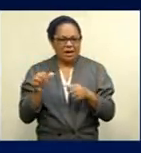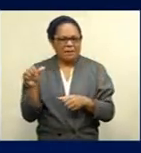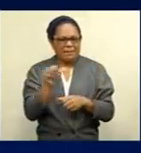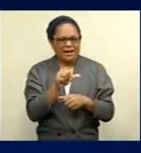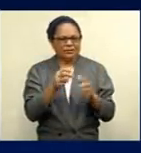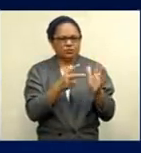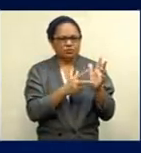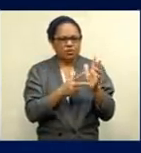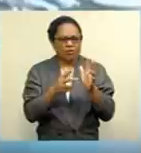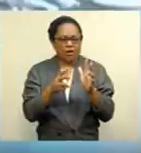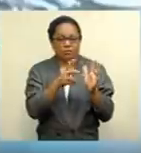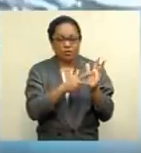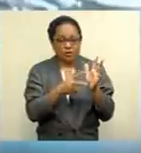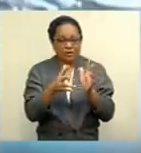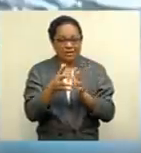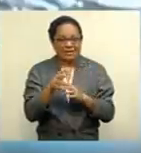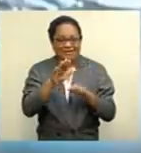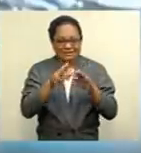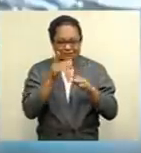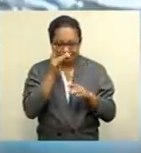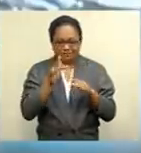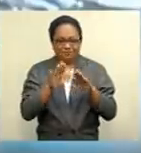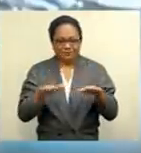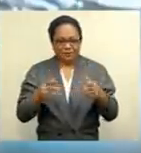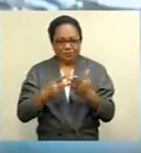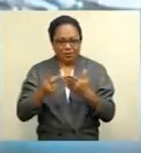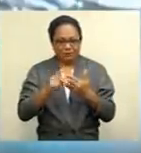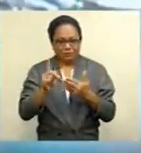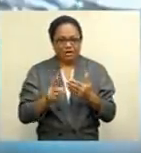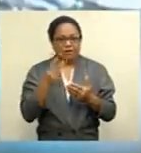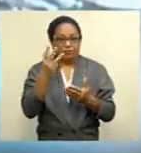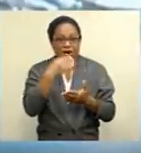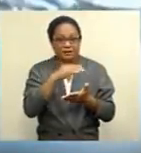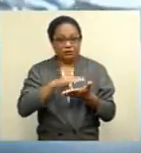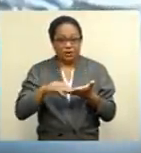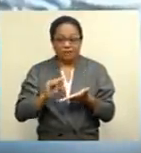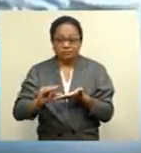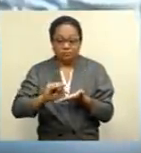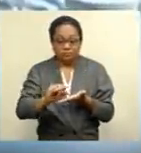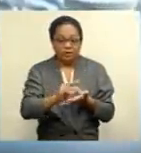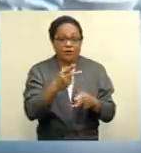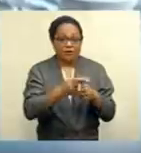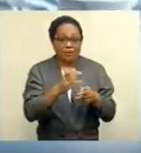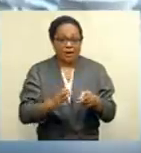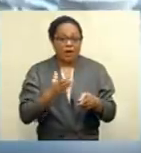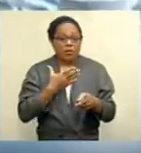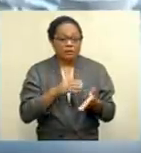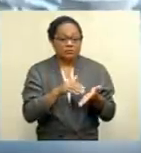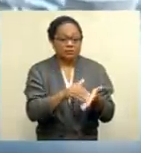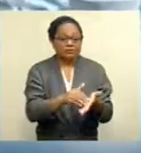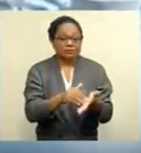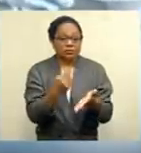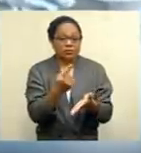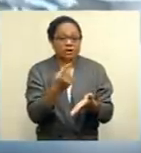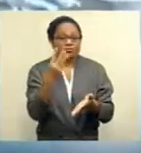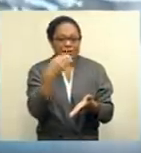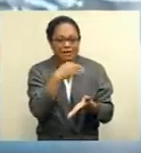Agriculture Kits program today. The $400 package per farmer aims to assist over 300 people by early next year,